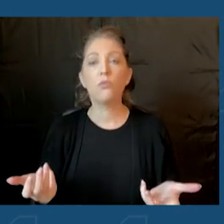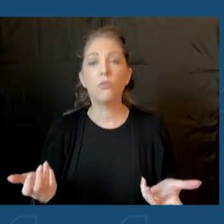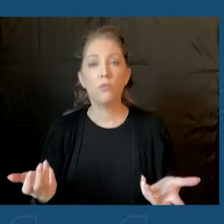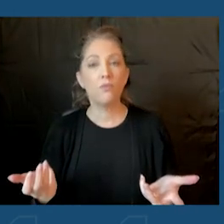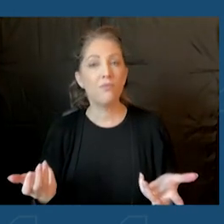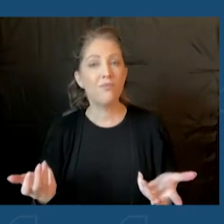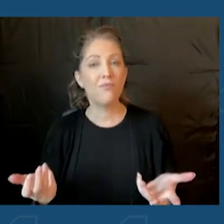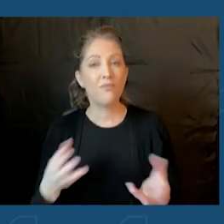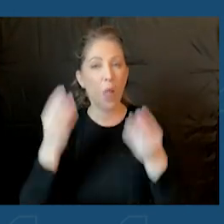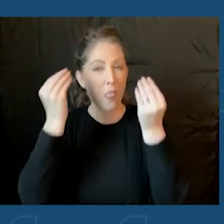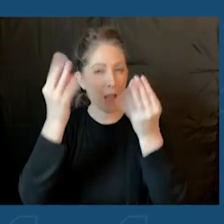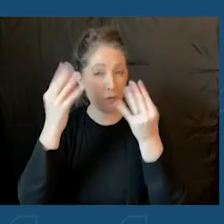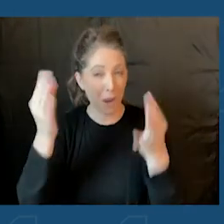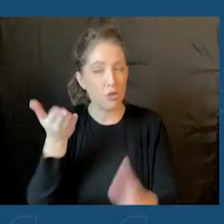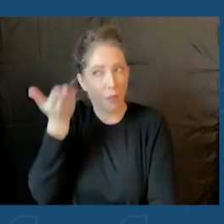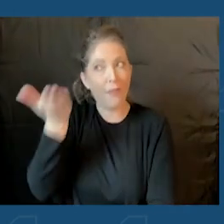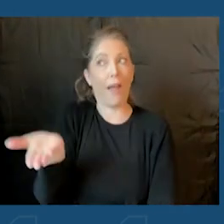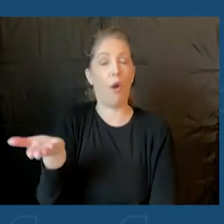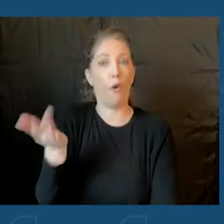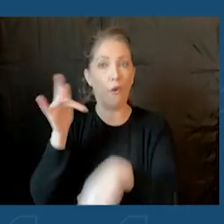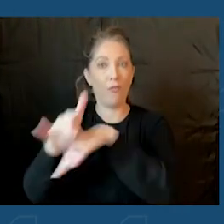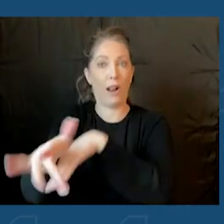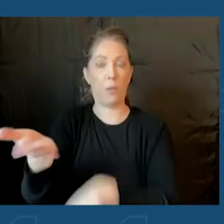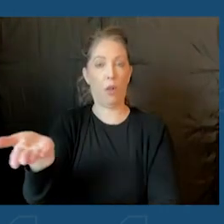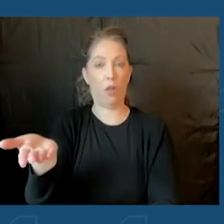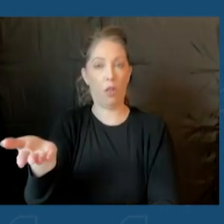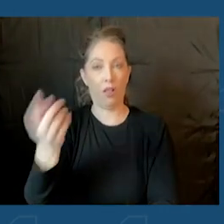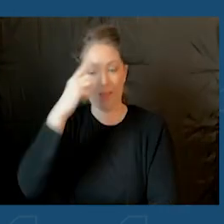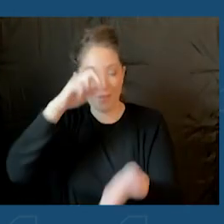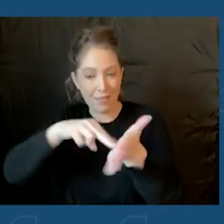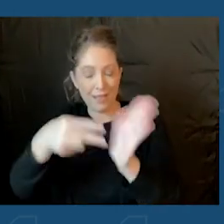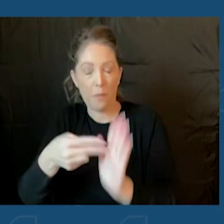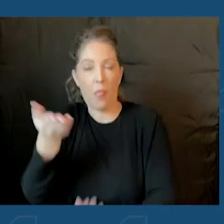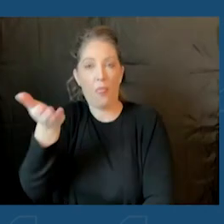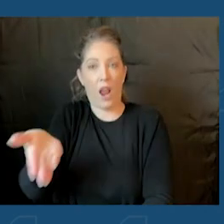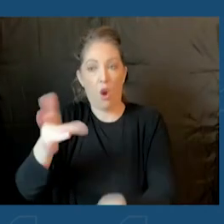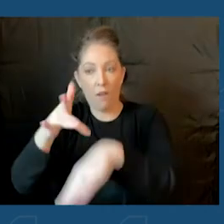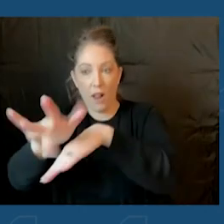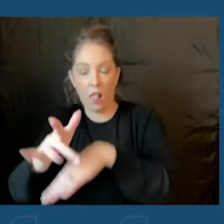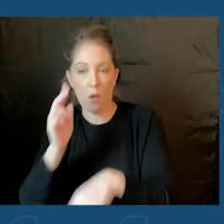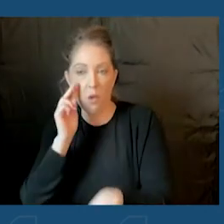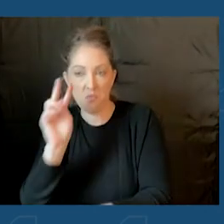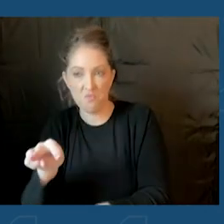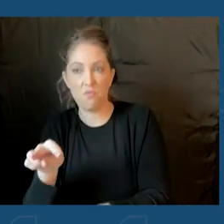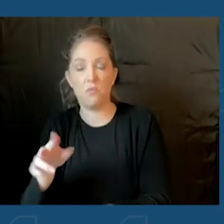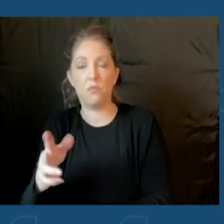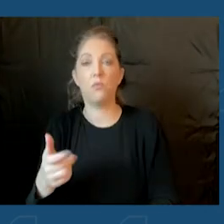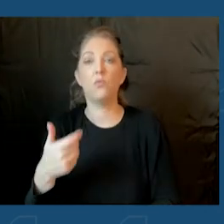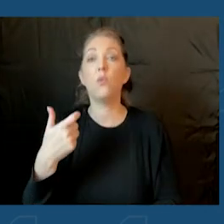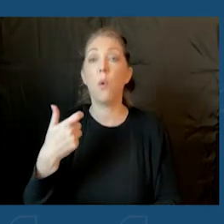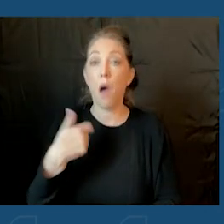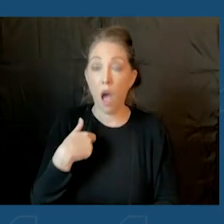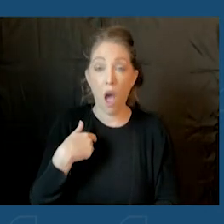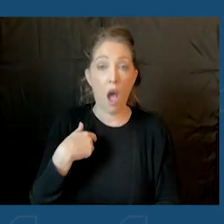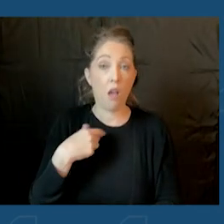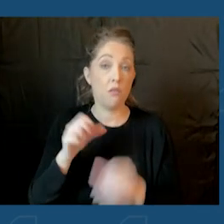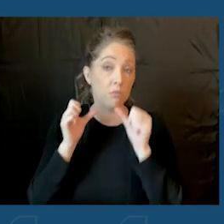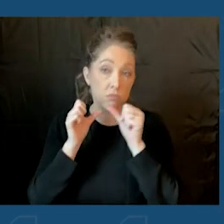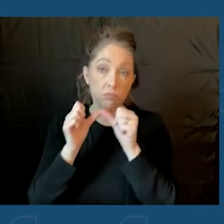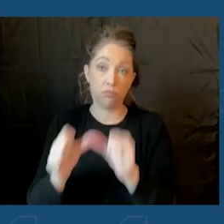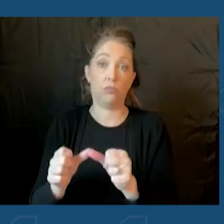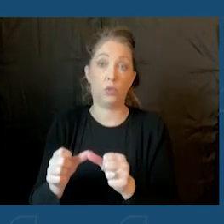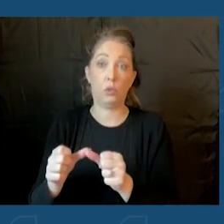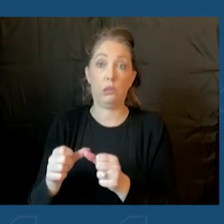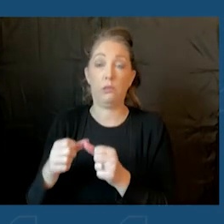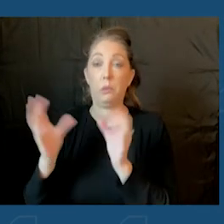the information's out there. The intent is out there. And I've called upon, and will continue to do this, we've had meetings with the leaders